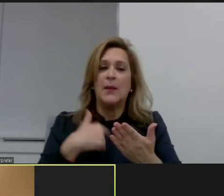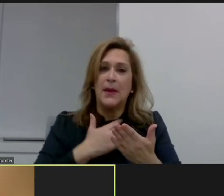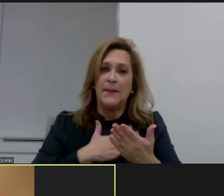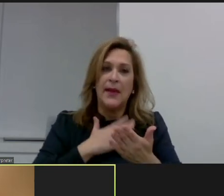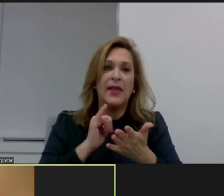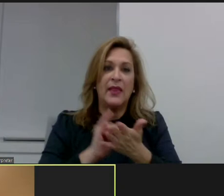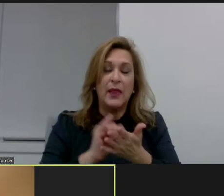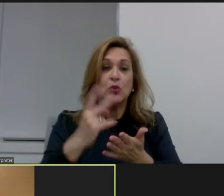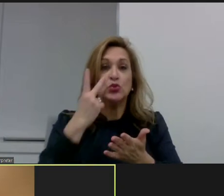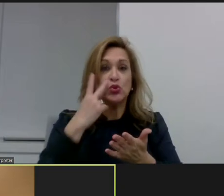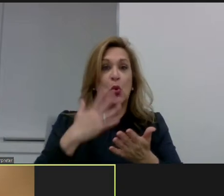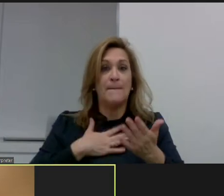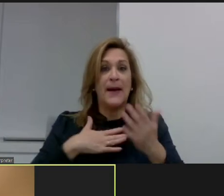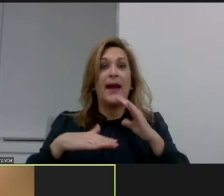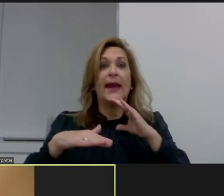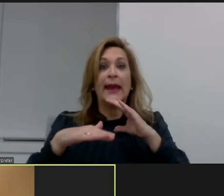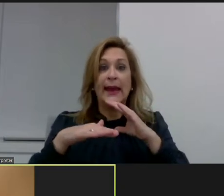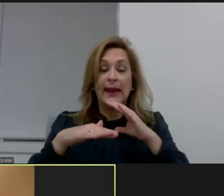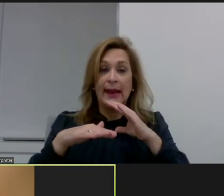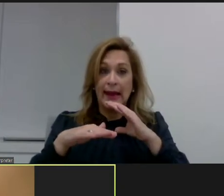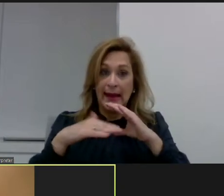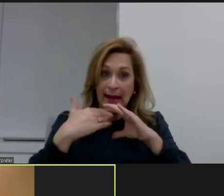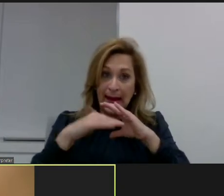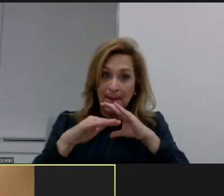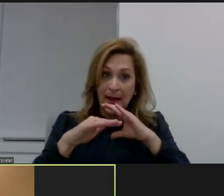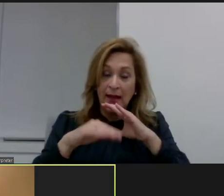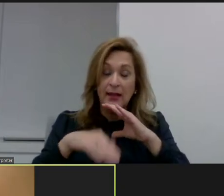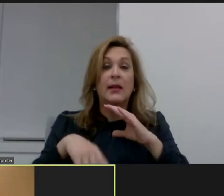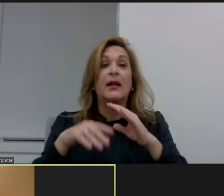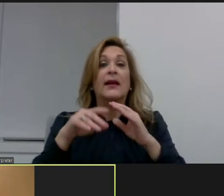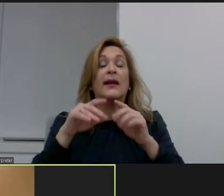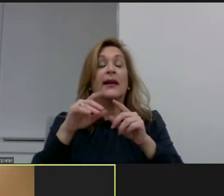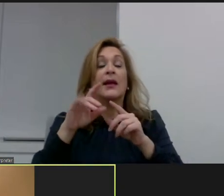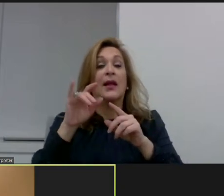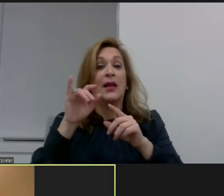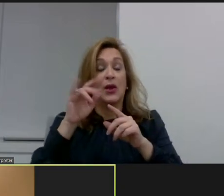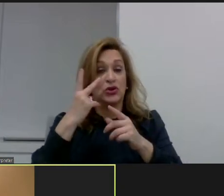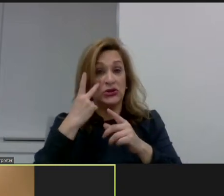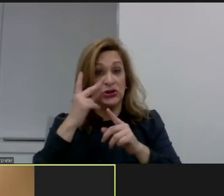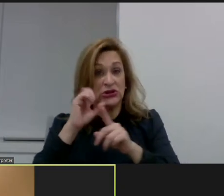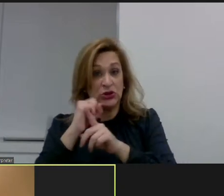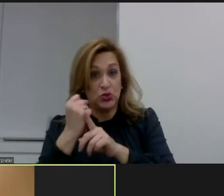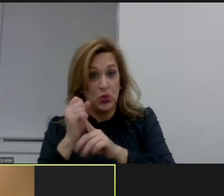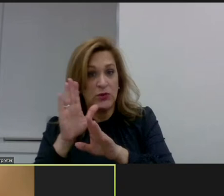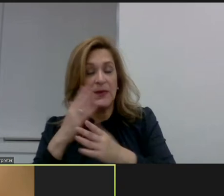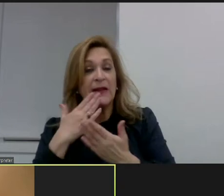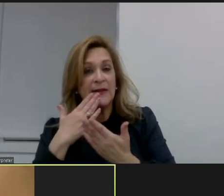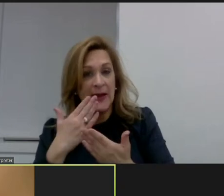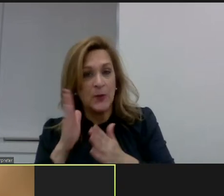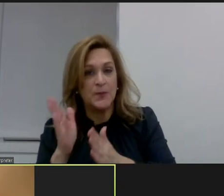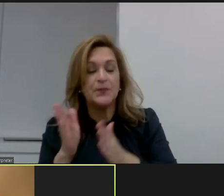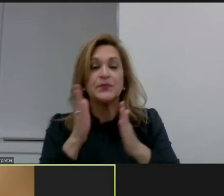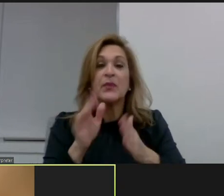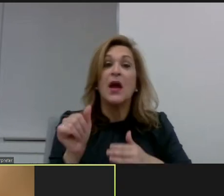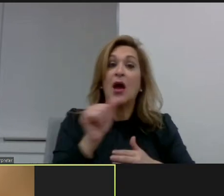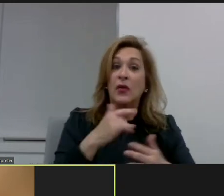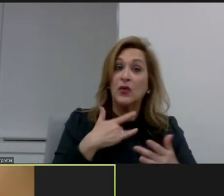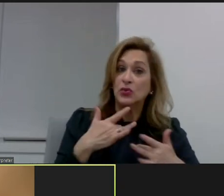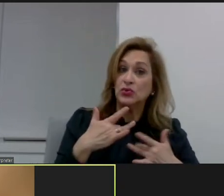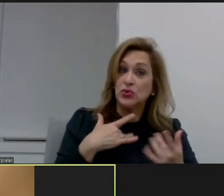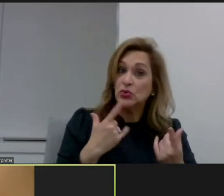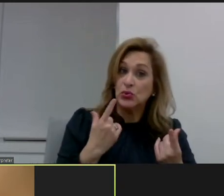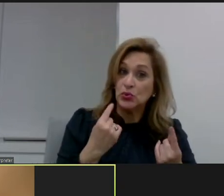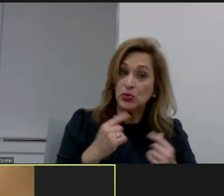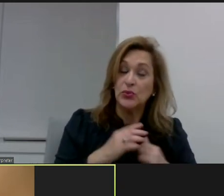had adjusted that situation. So I must say thank you to that. Now, my other concern is I take the